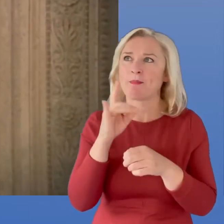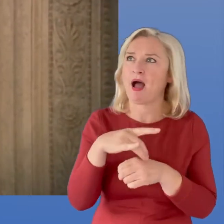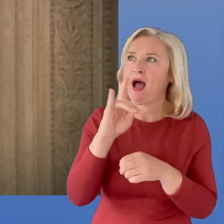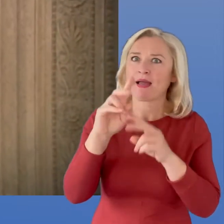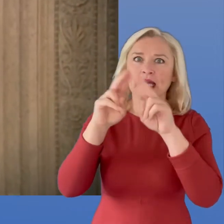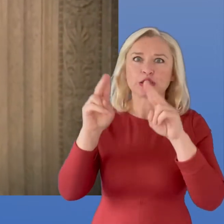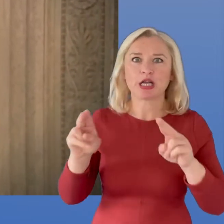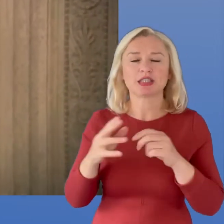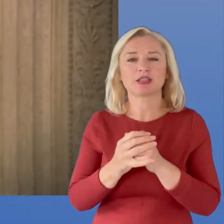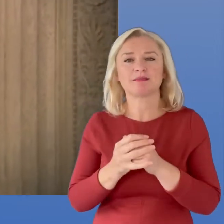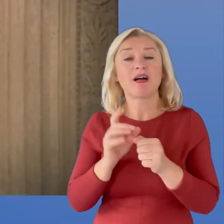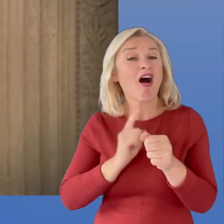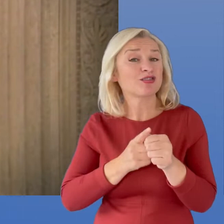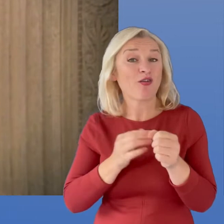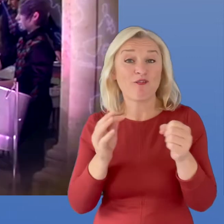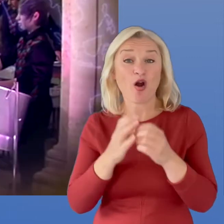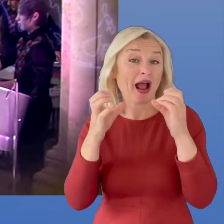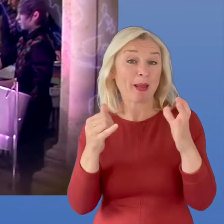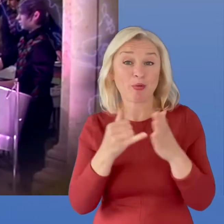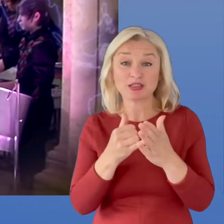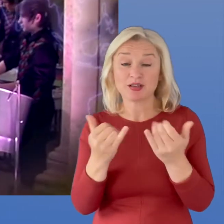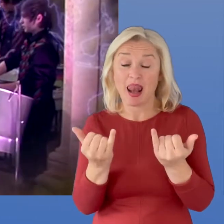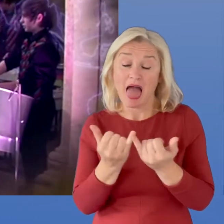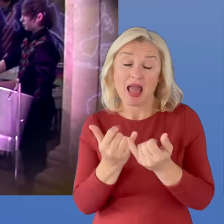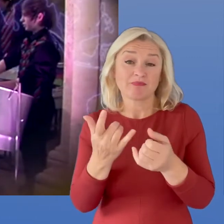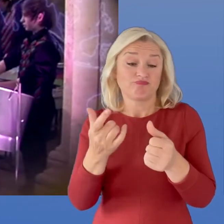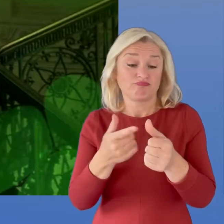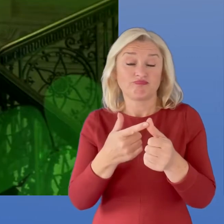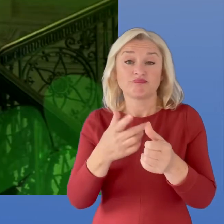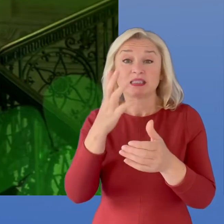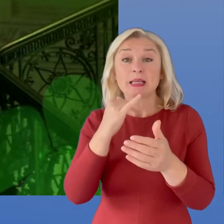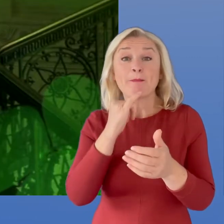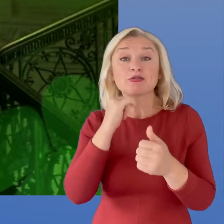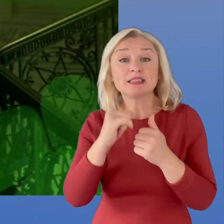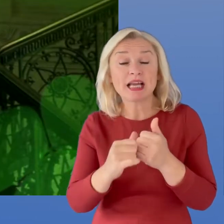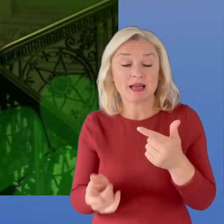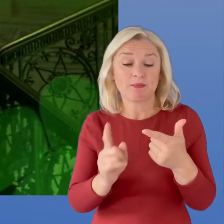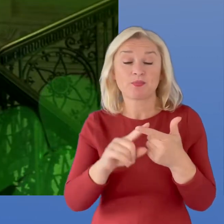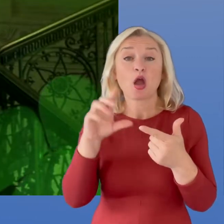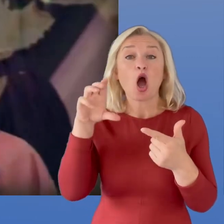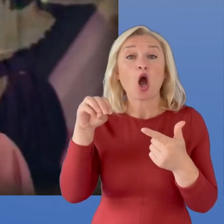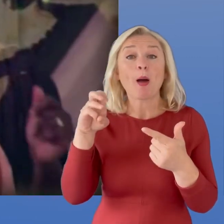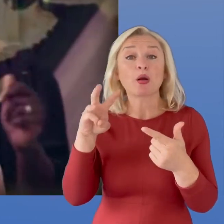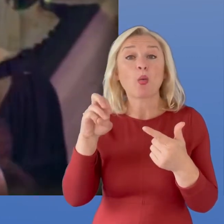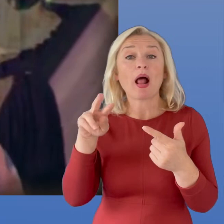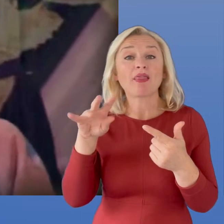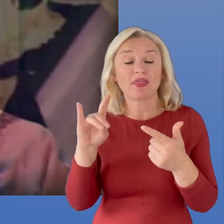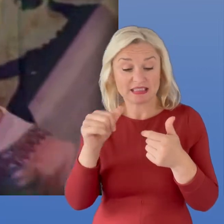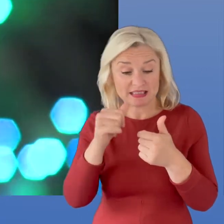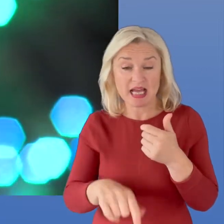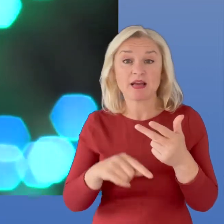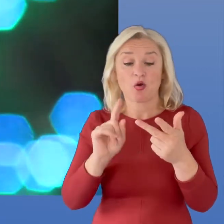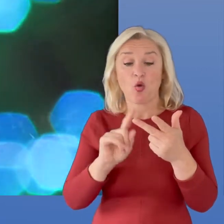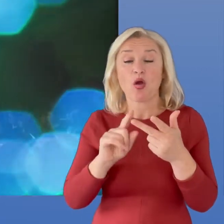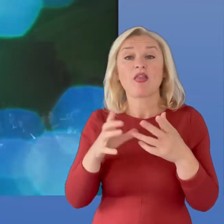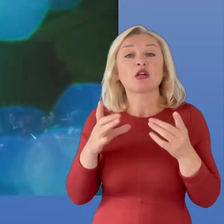high-profile political leaders and representatives. It's also used for celebrations to mark St. Patrick's Day, Commonwealth Day, and